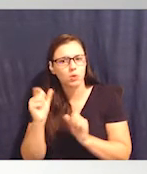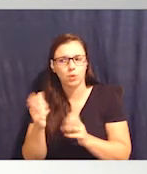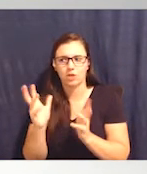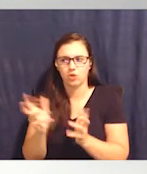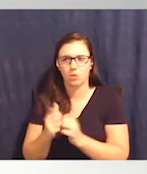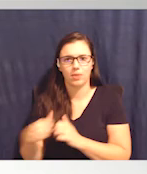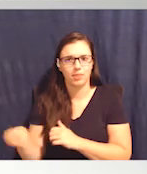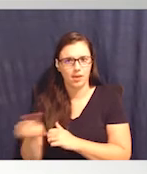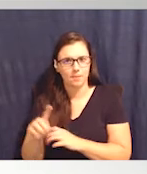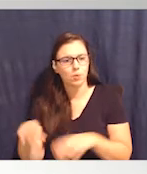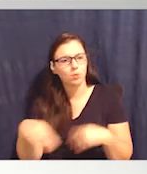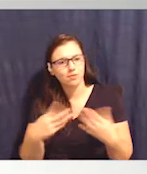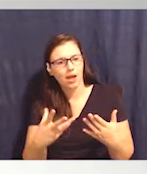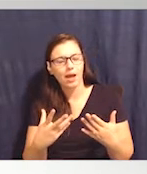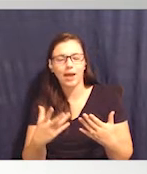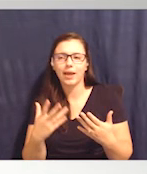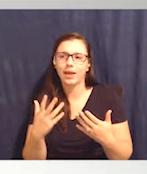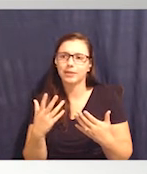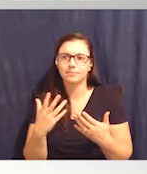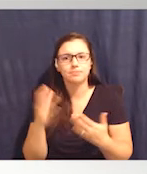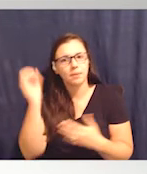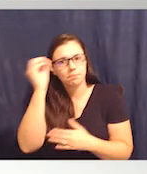board for you.